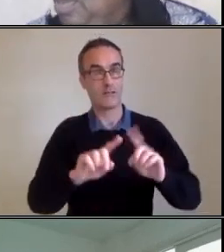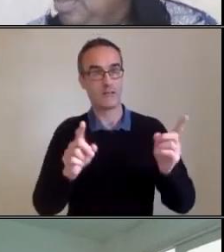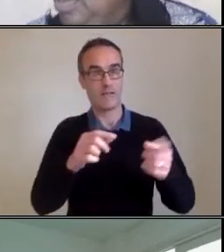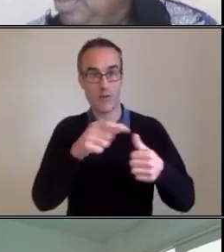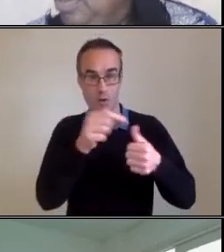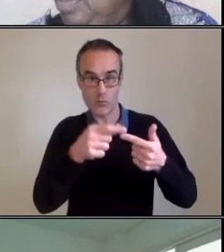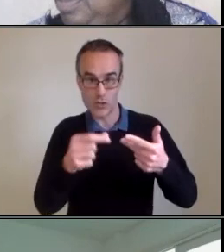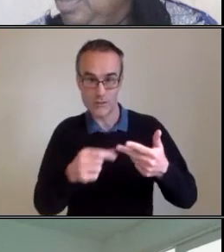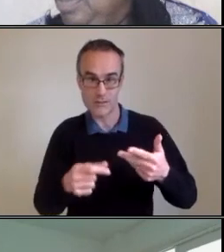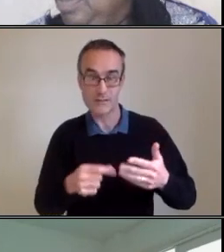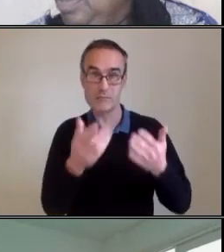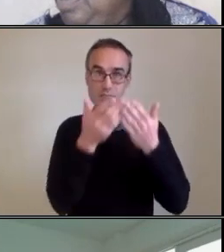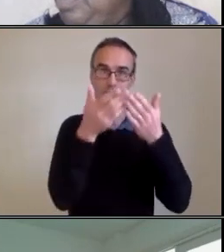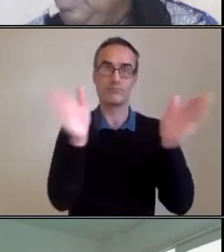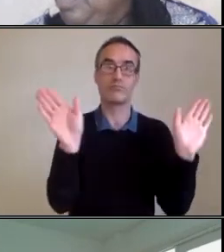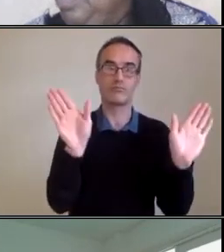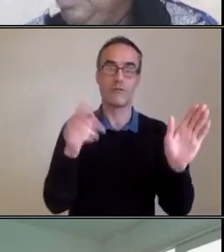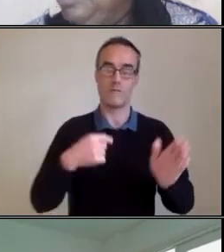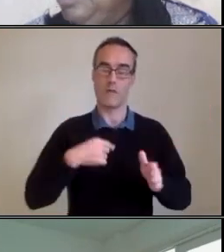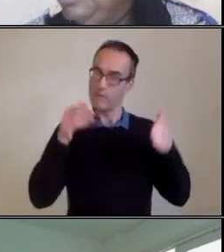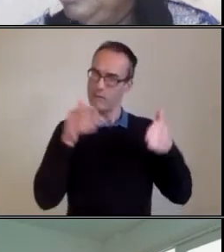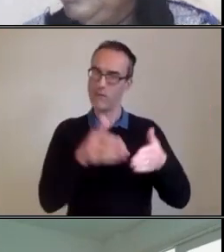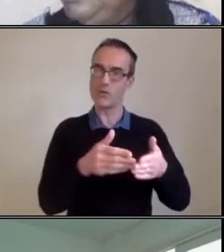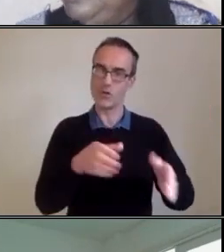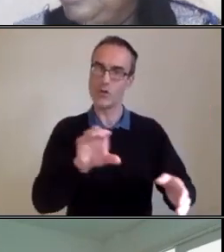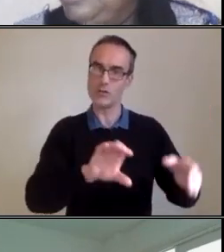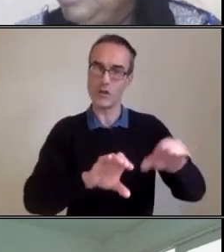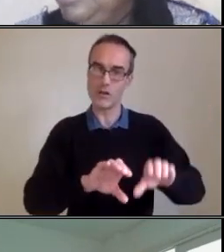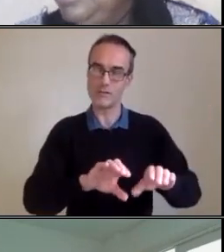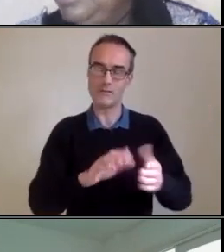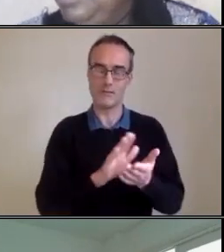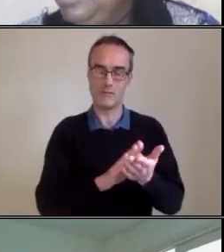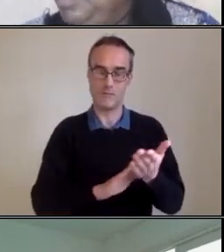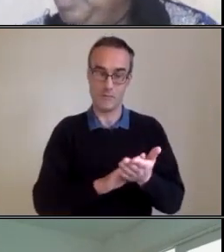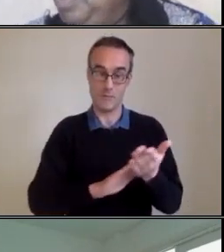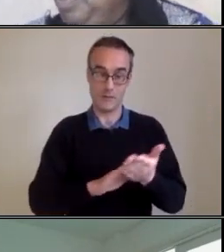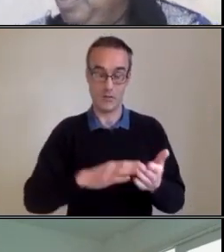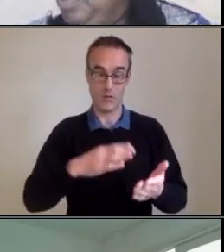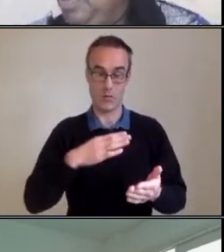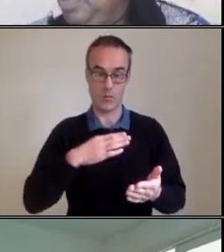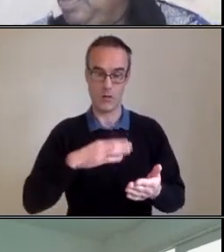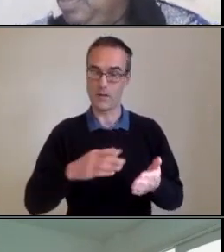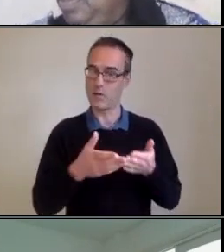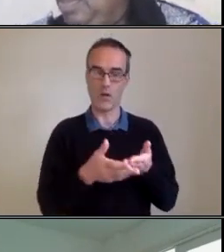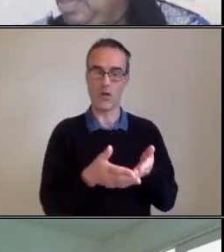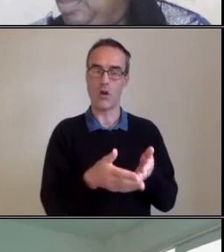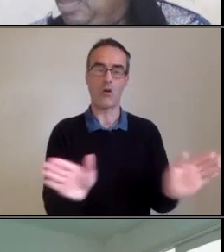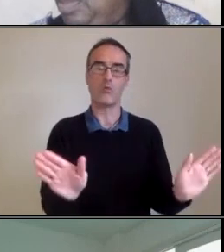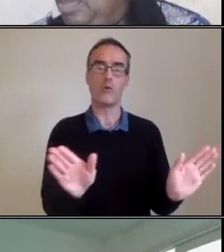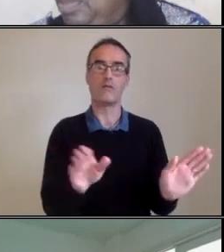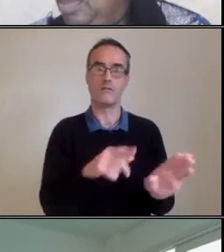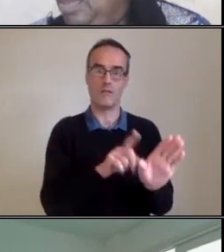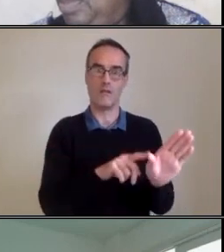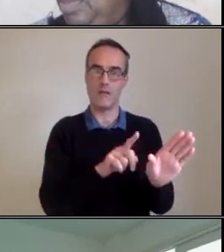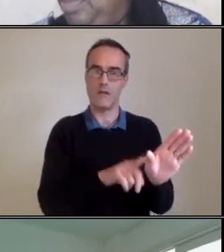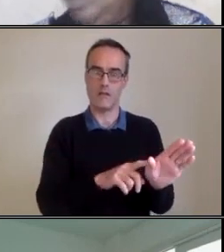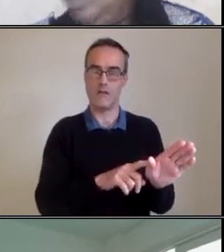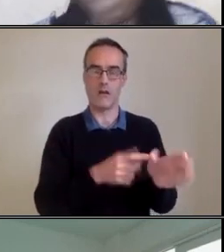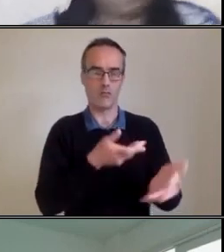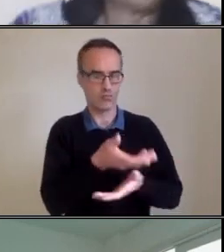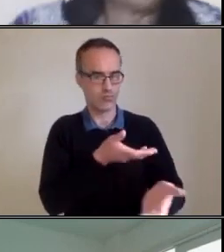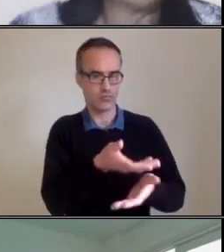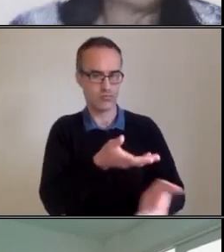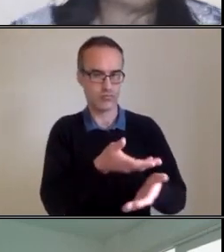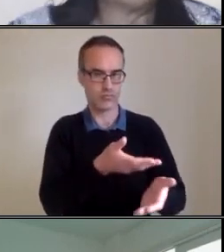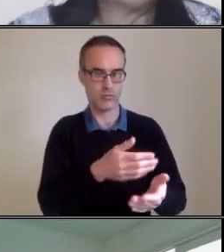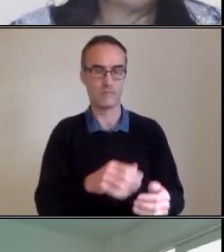focused on science, so I think making sure that we're opening those doors at a very young age. Thank you. Carol, you're next on